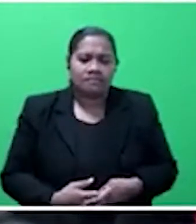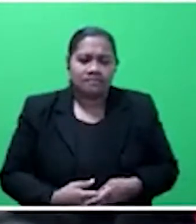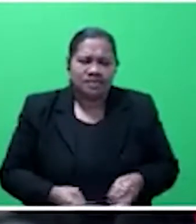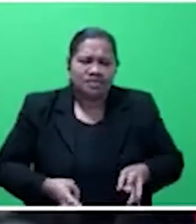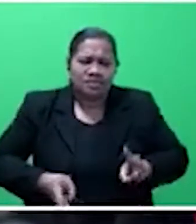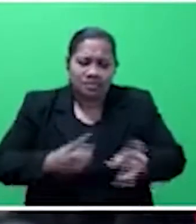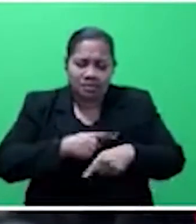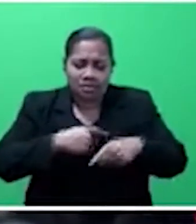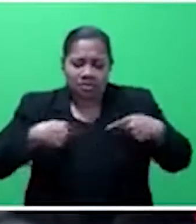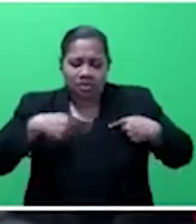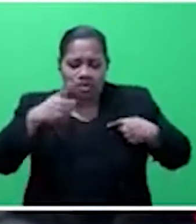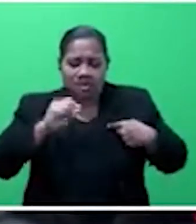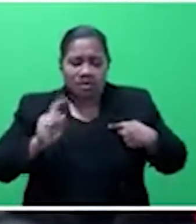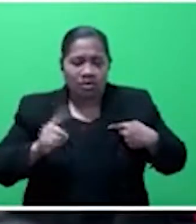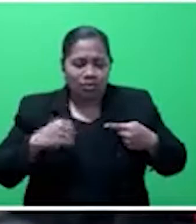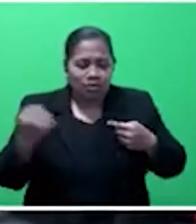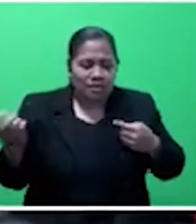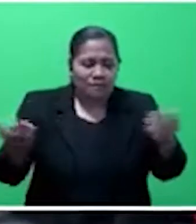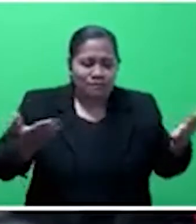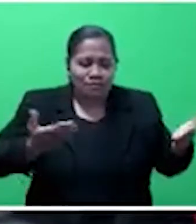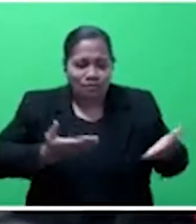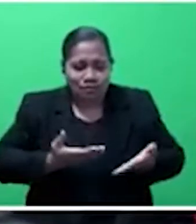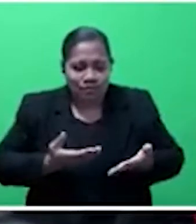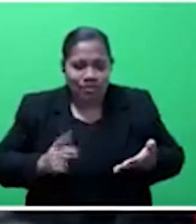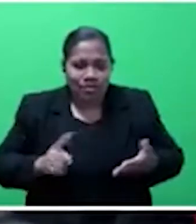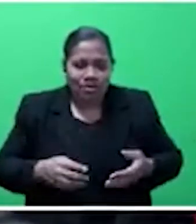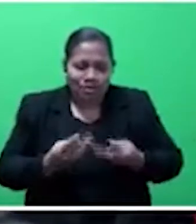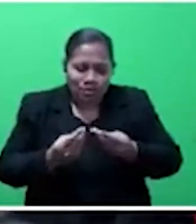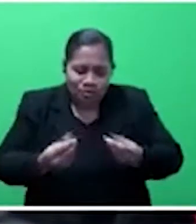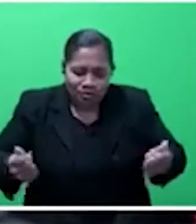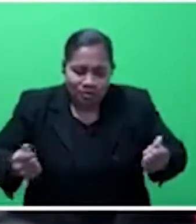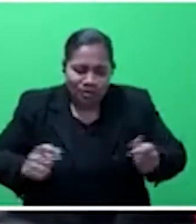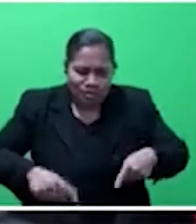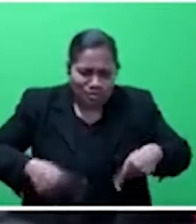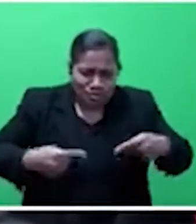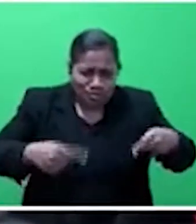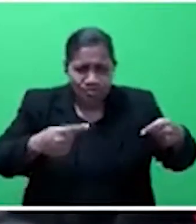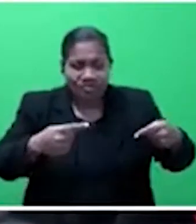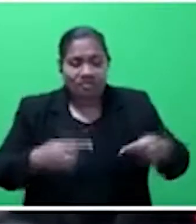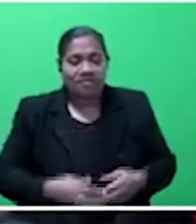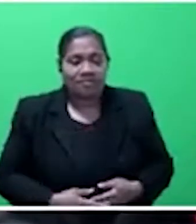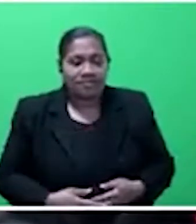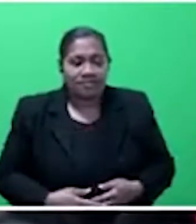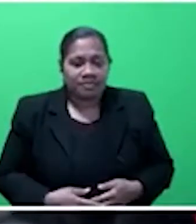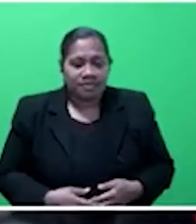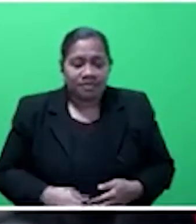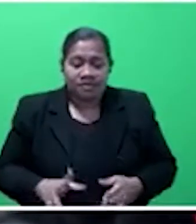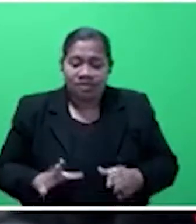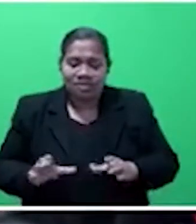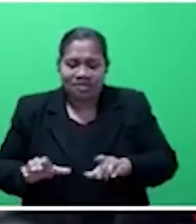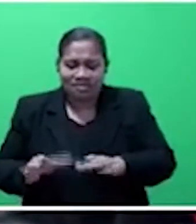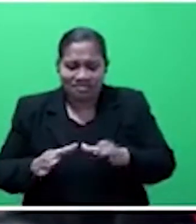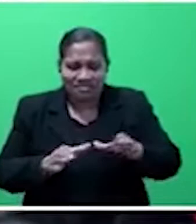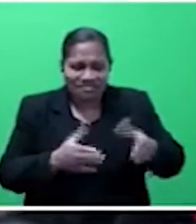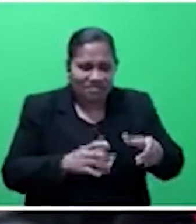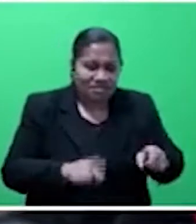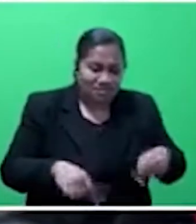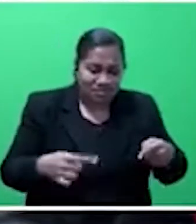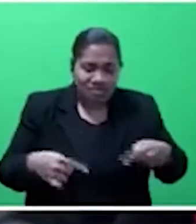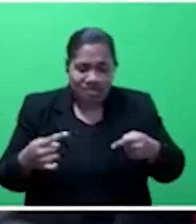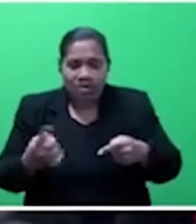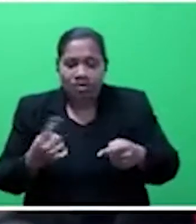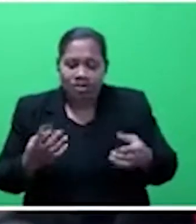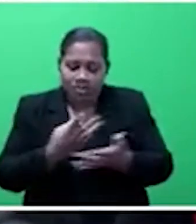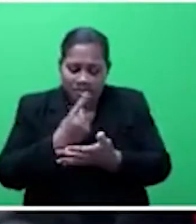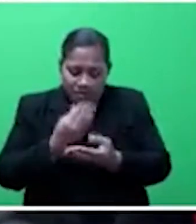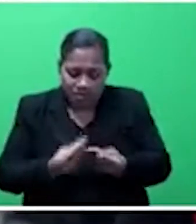about resolutions to disputes and conflicts amongst disputing parties. Unlike what I read in